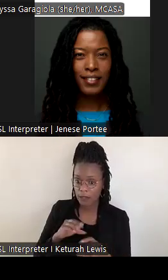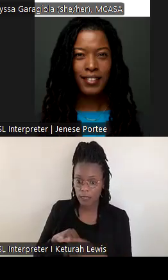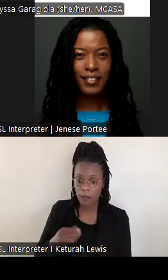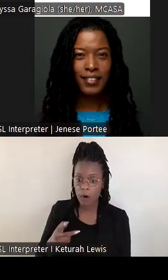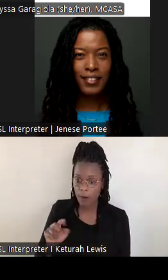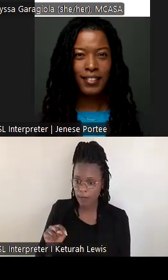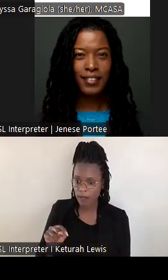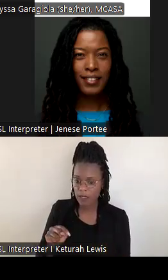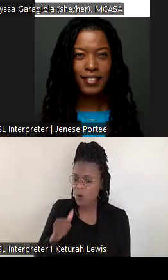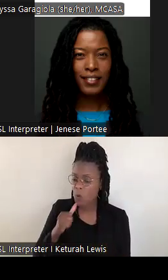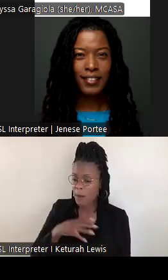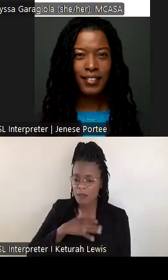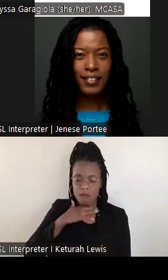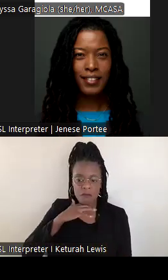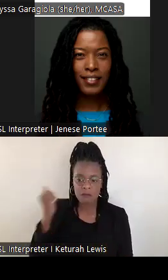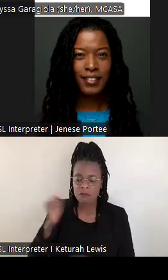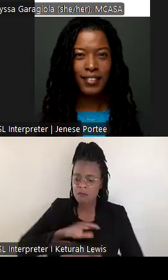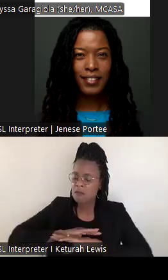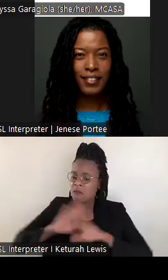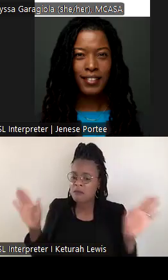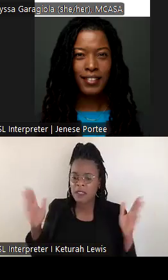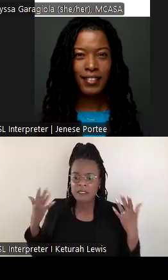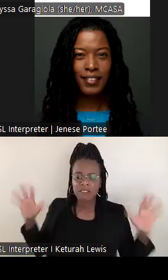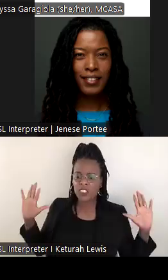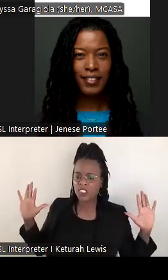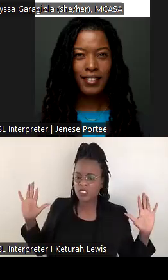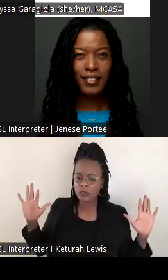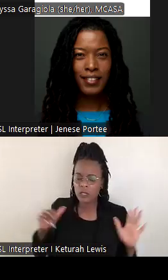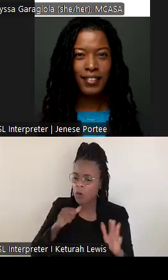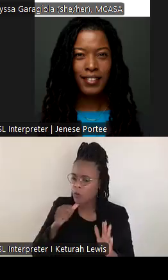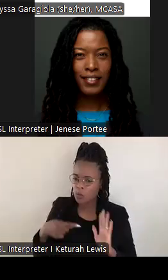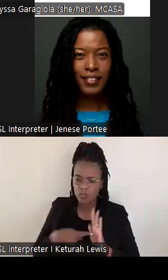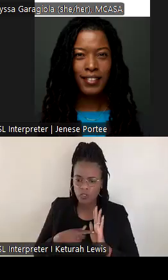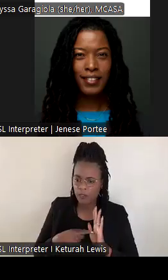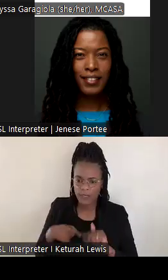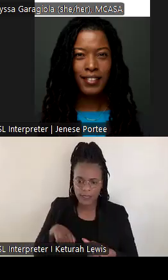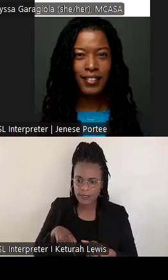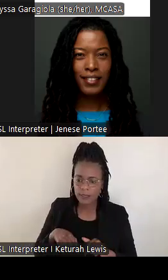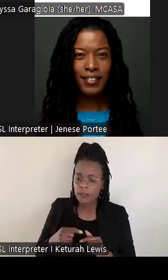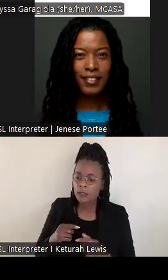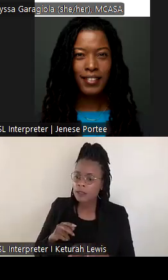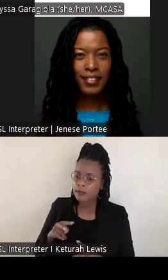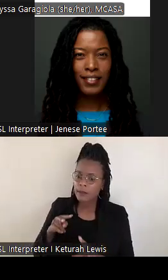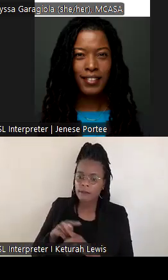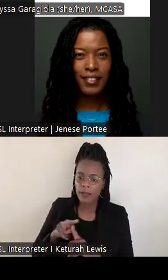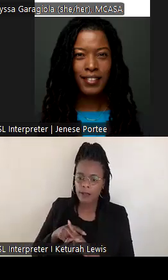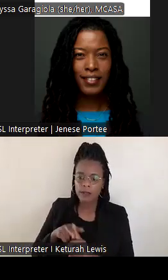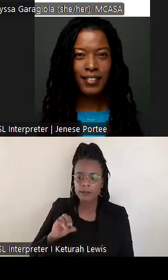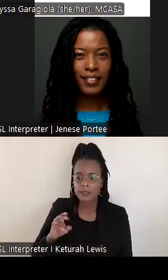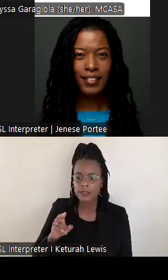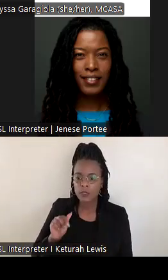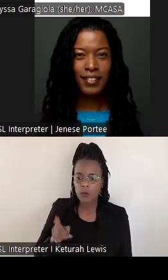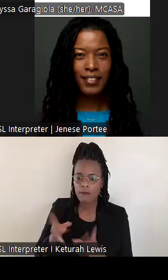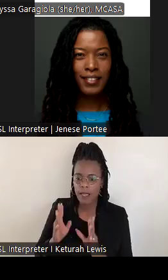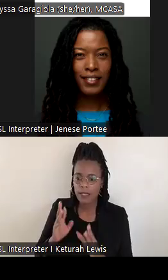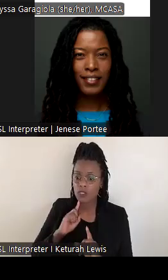And they had had enough. They were like, we are done with this. We do not deserve to be treated this way. And they filed a sexual violence report